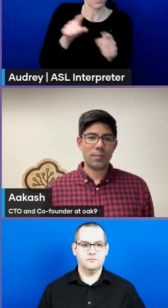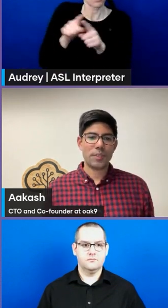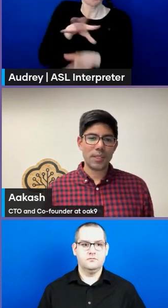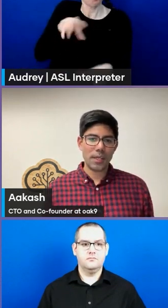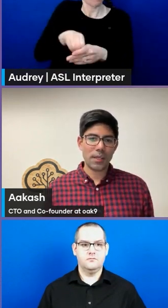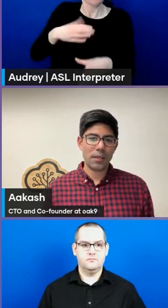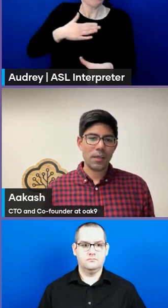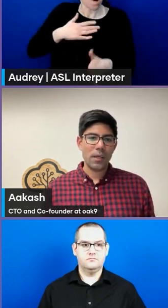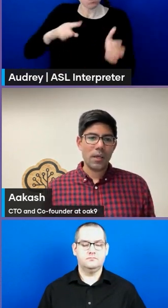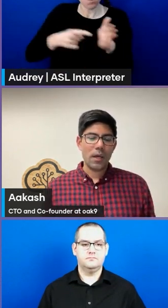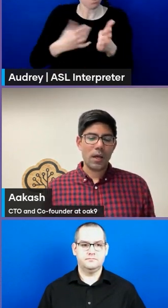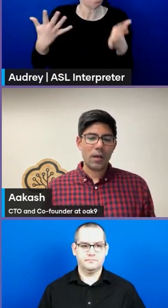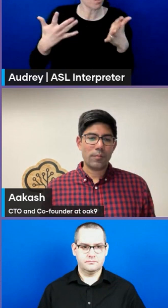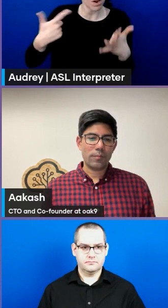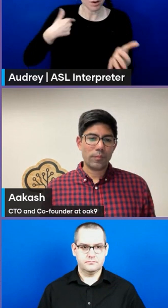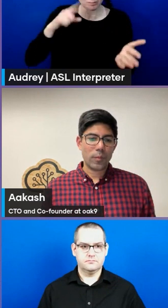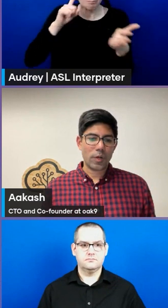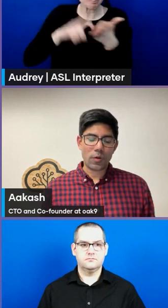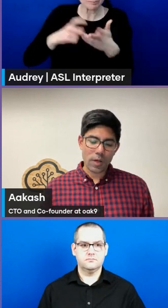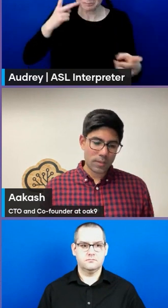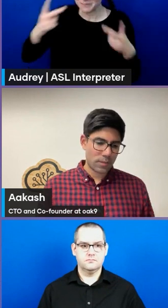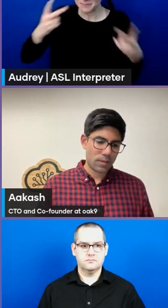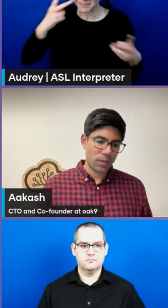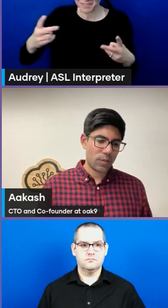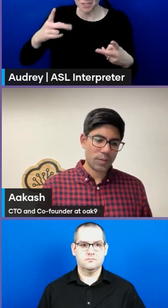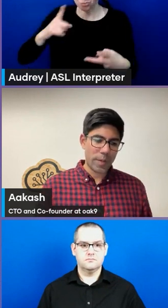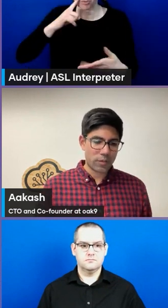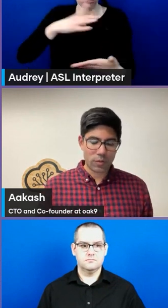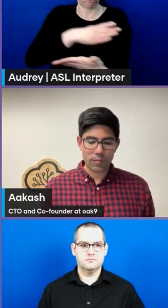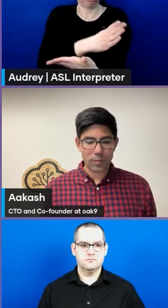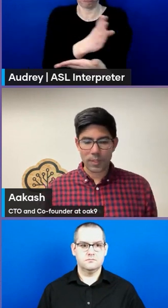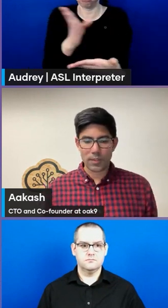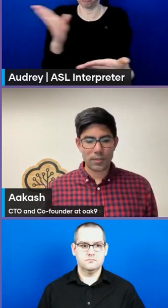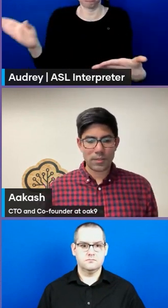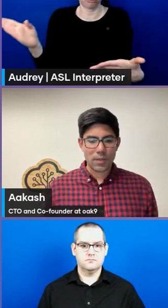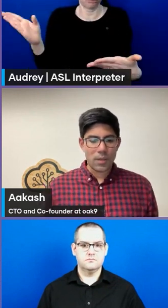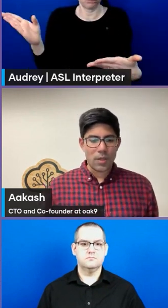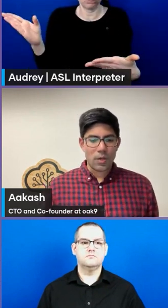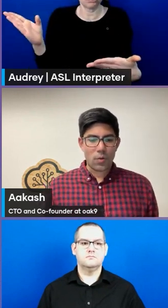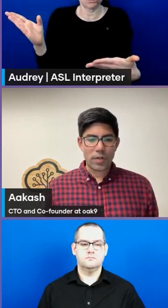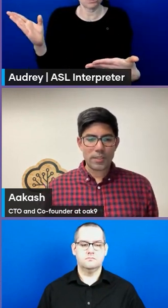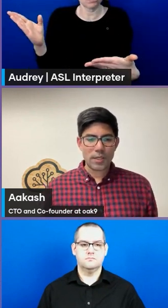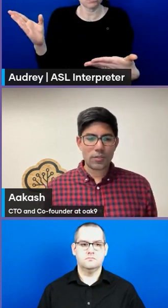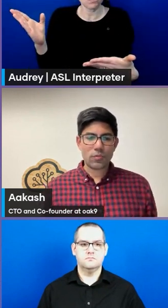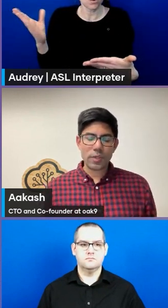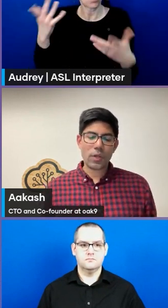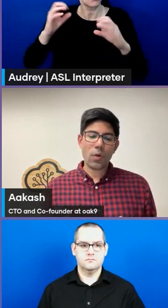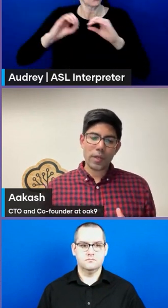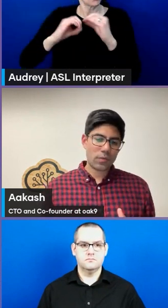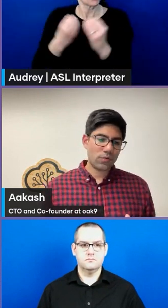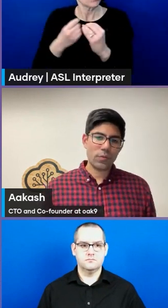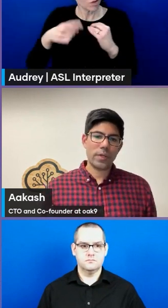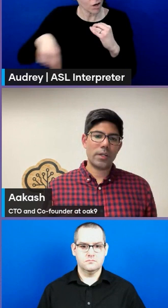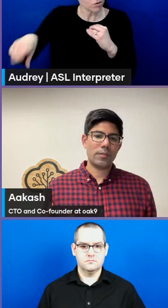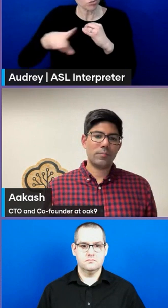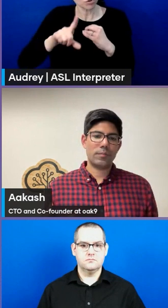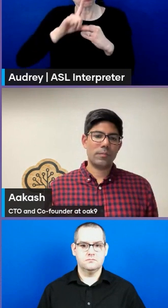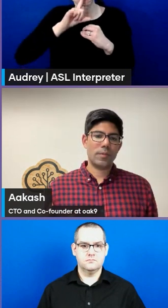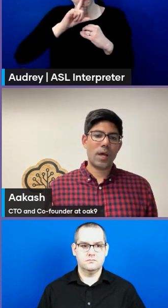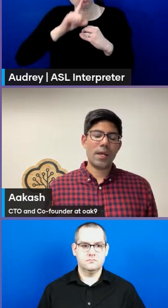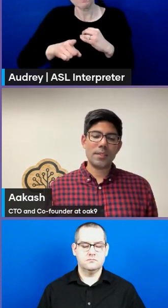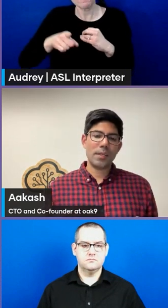And what I'm seeing across the spectrum is organizations really going through